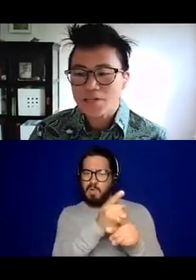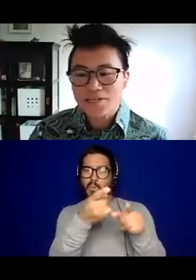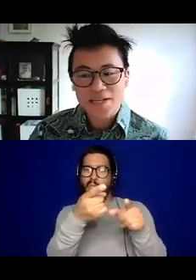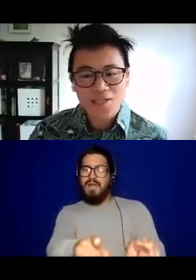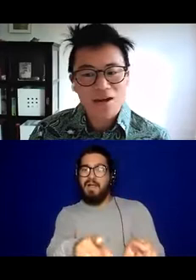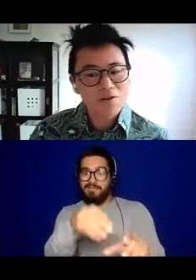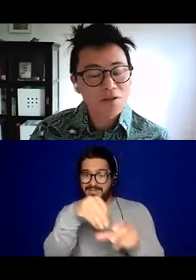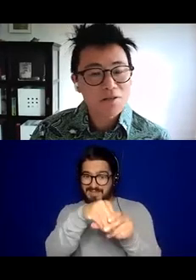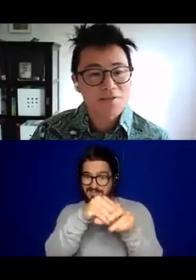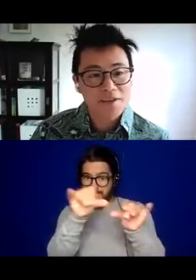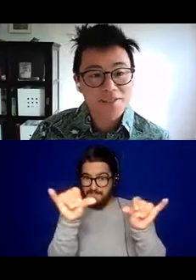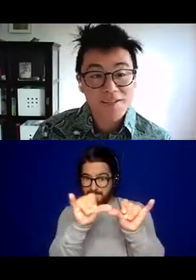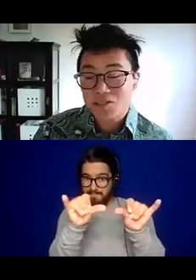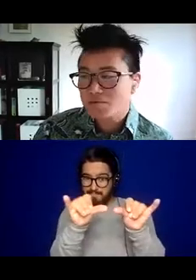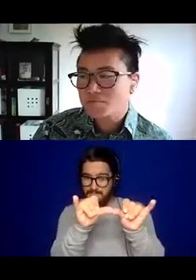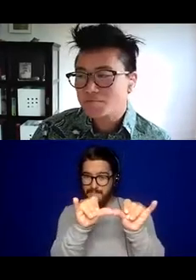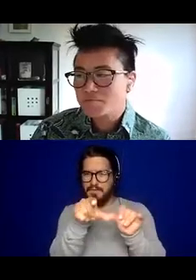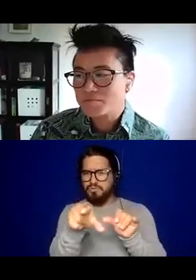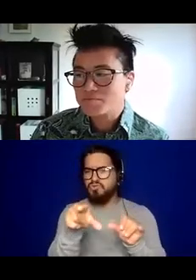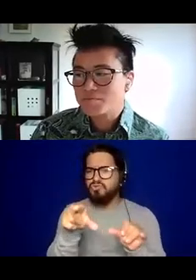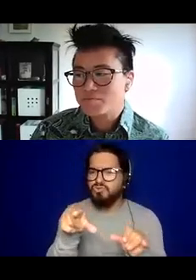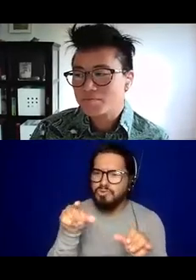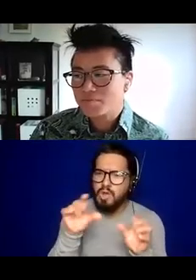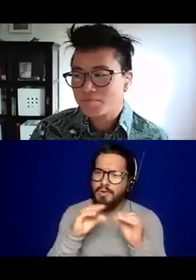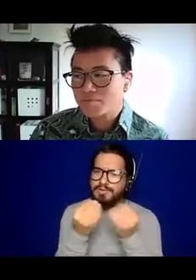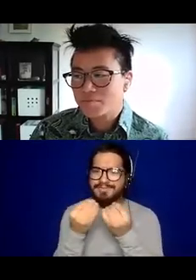the organization undertook to face the issue.